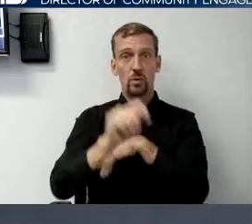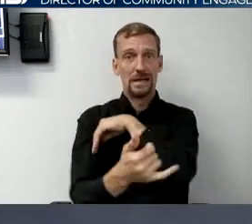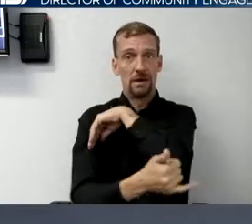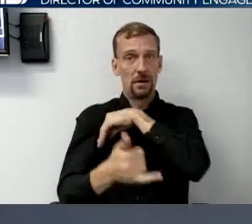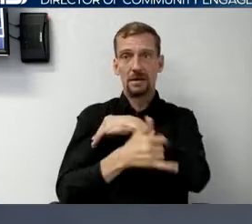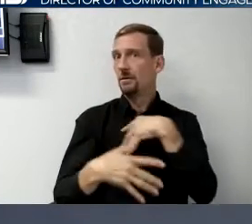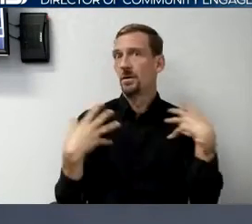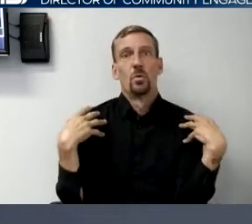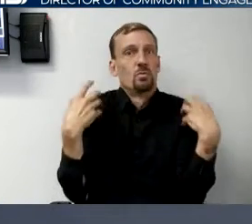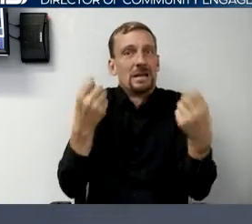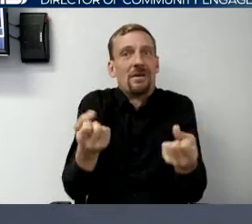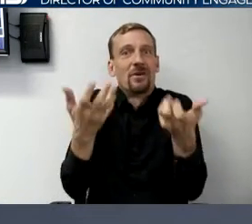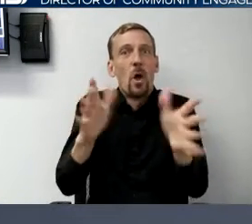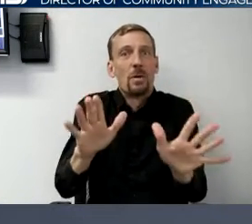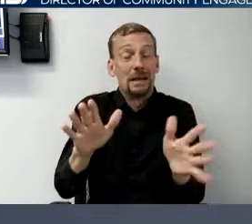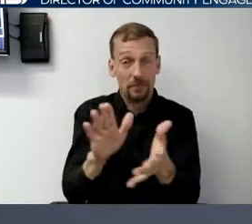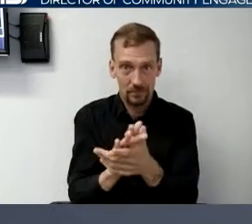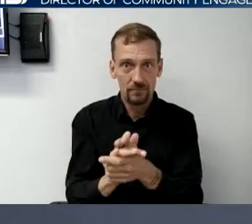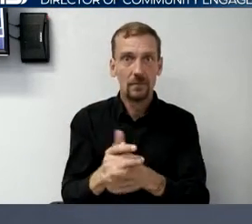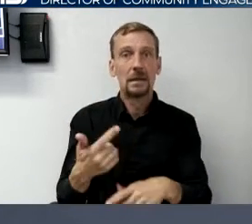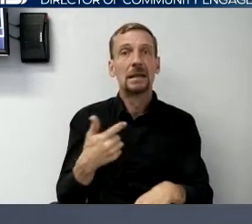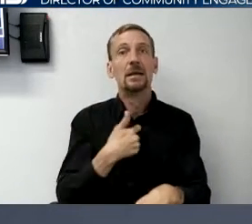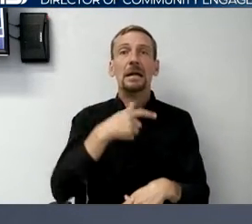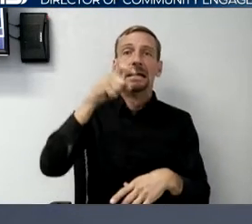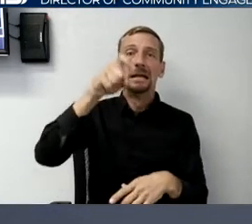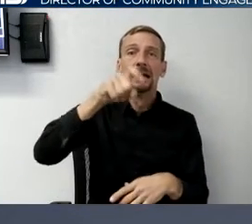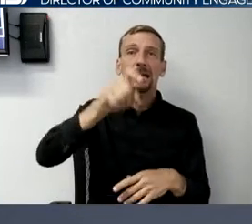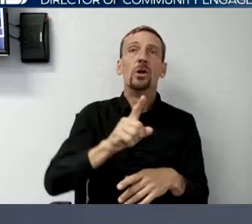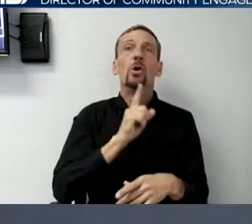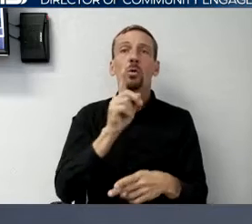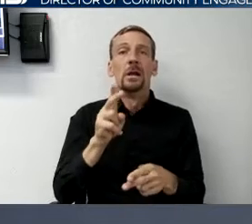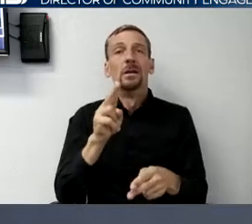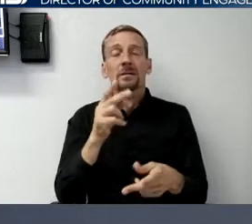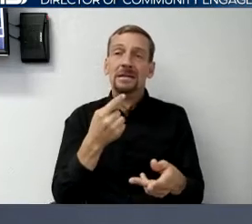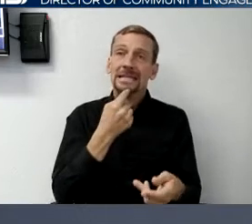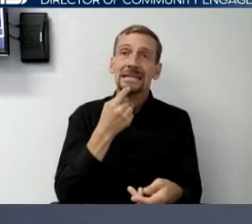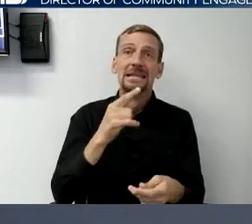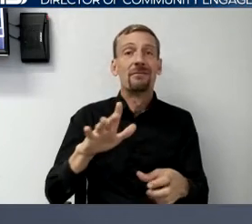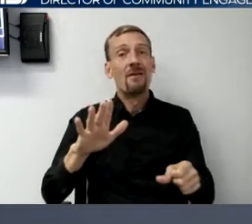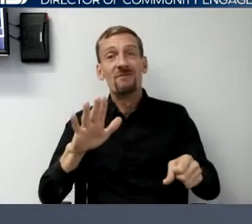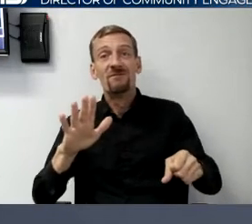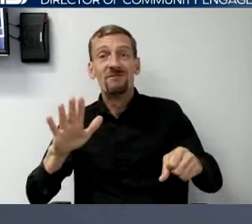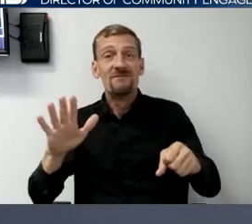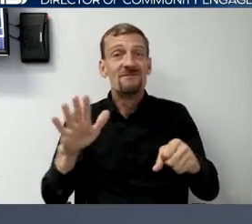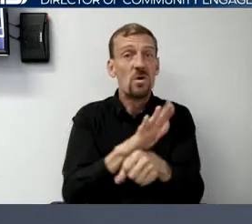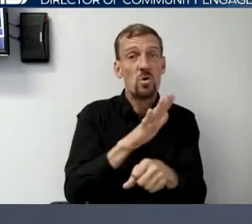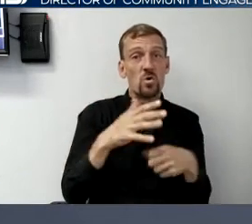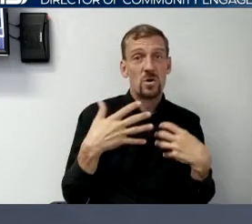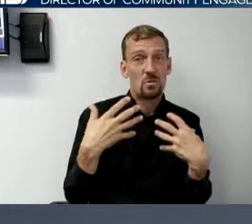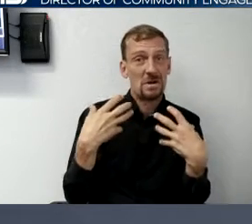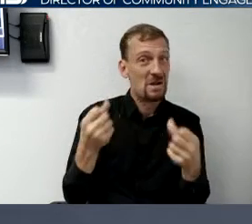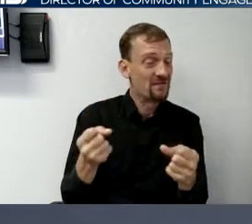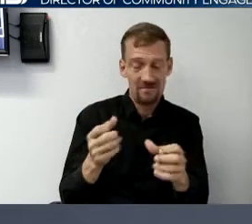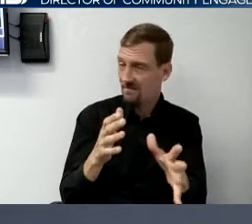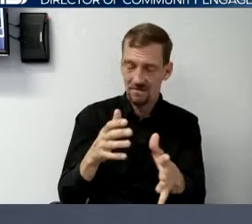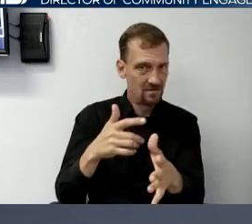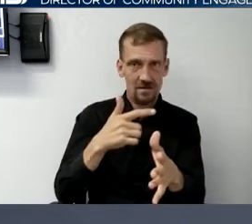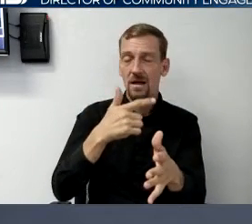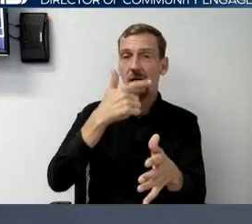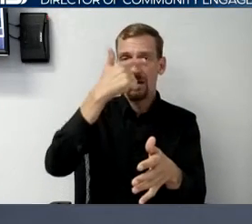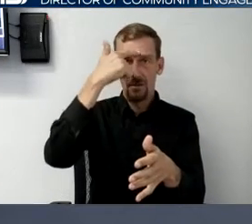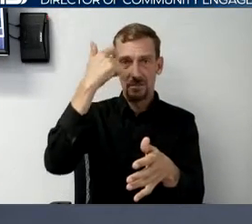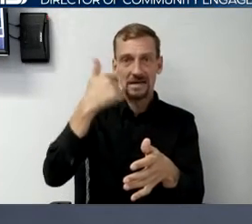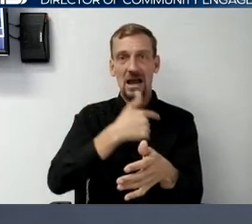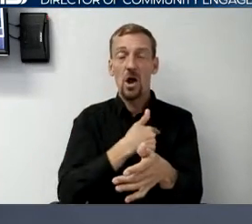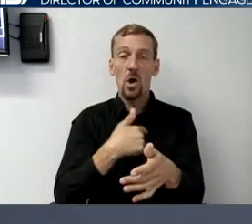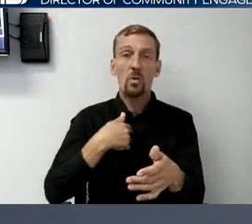recovered. And I have to be careful to not use the term fully recovered, because we do read a lot about